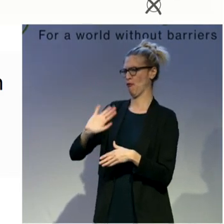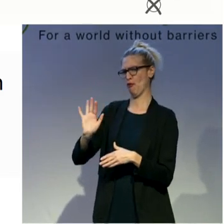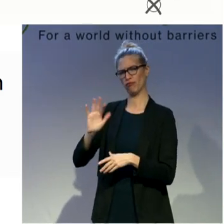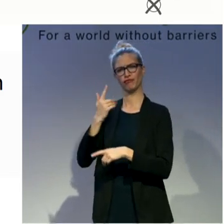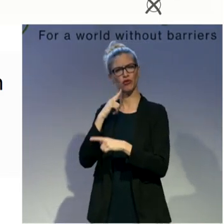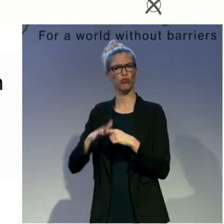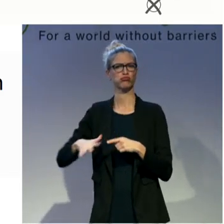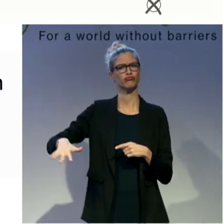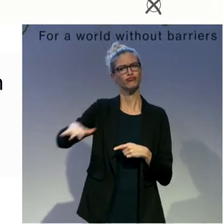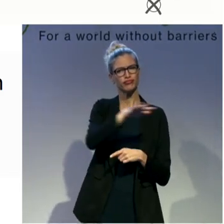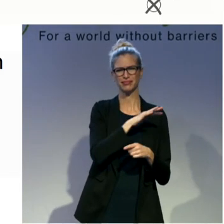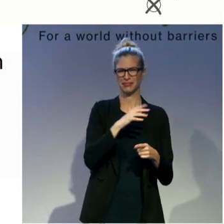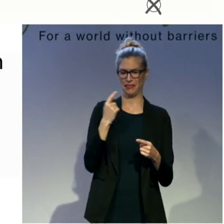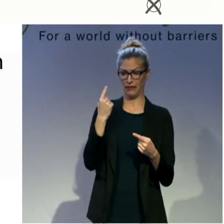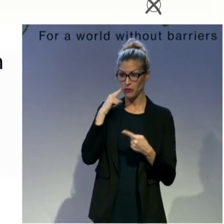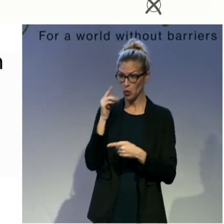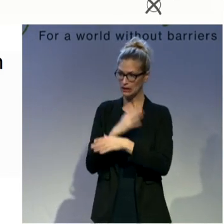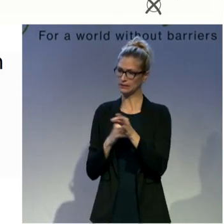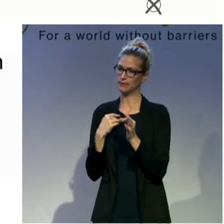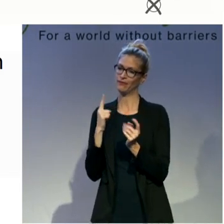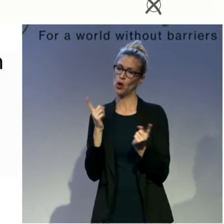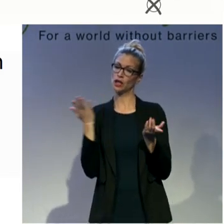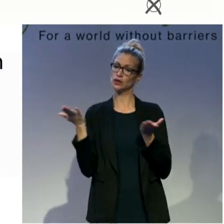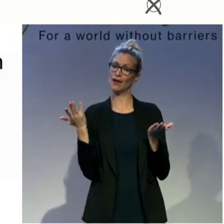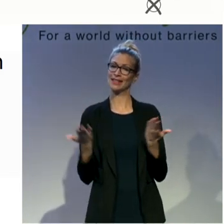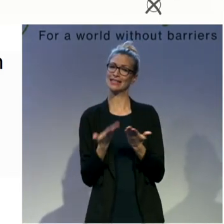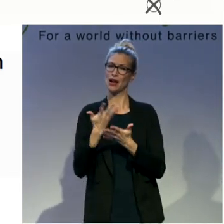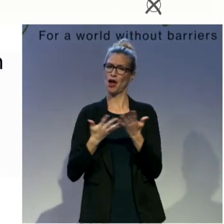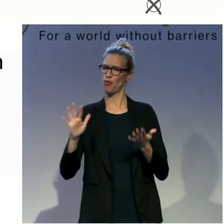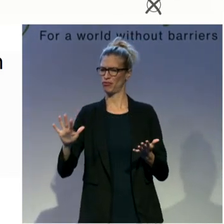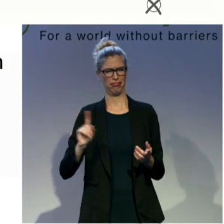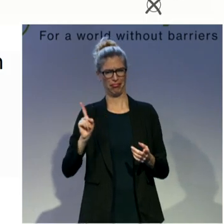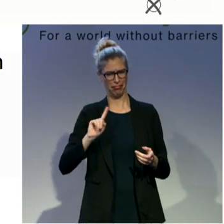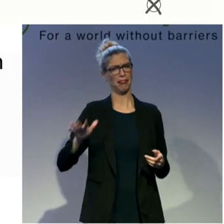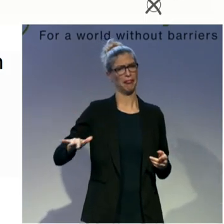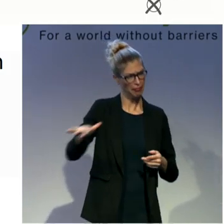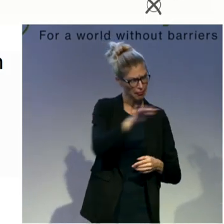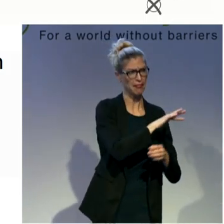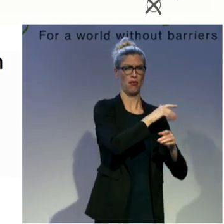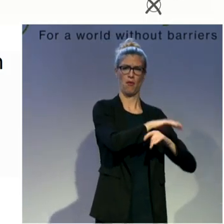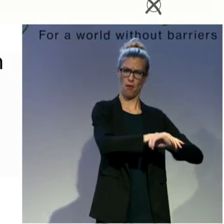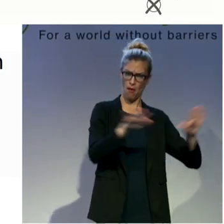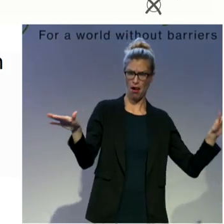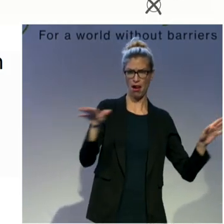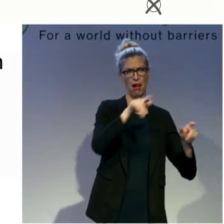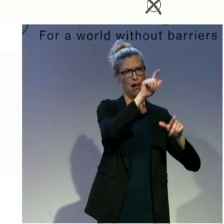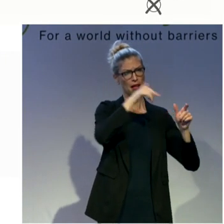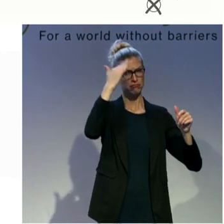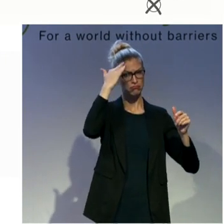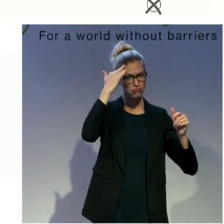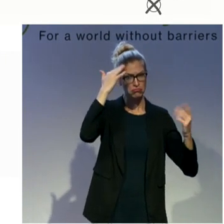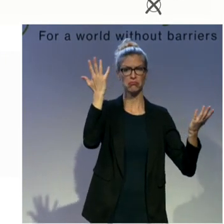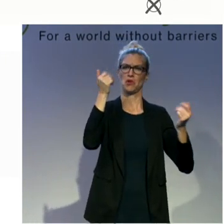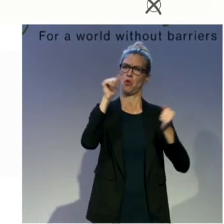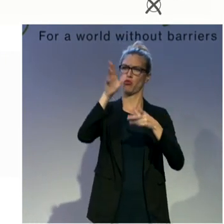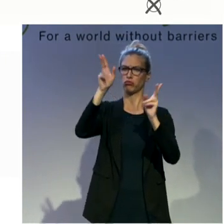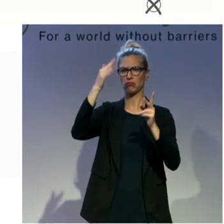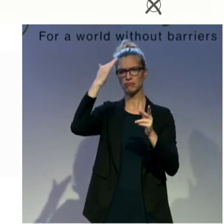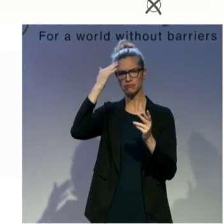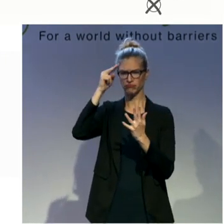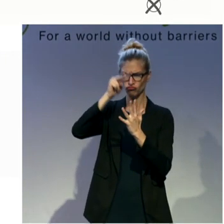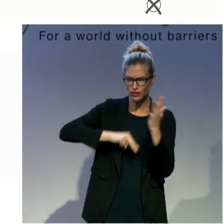service. People with learning difficulties and disabilities should be allowed to know and understand which issues